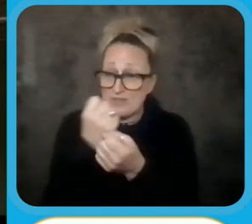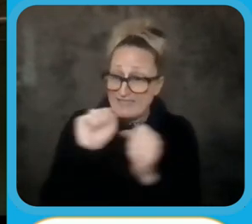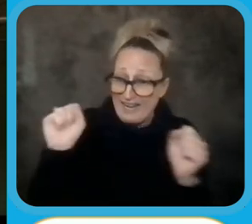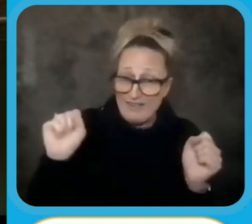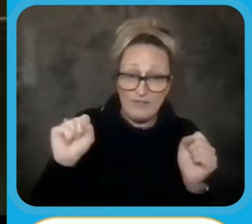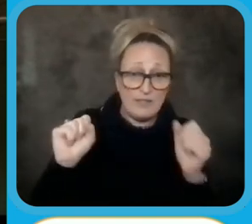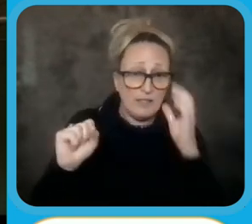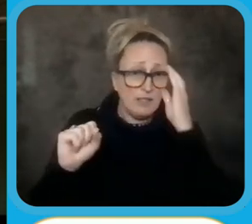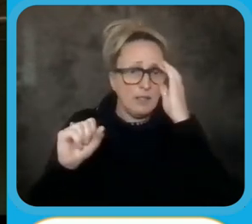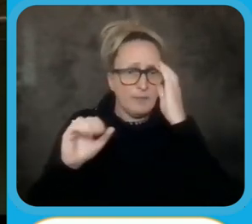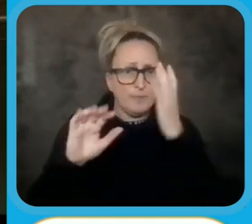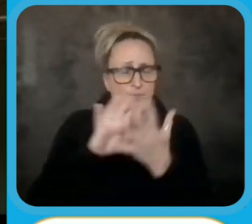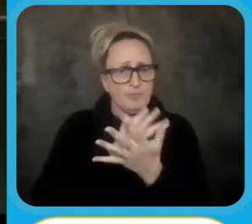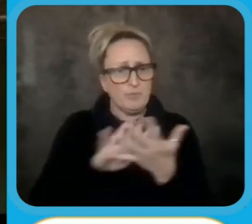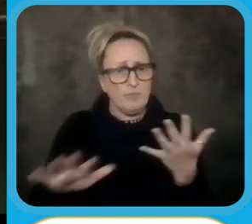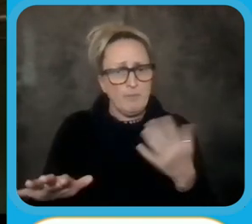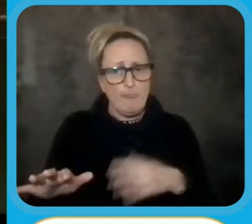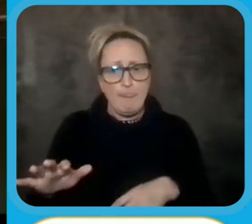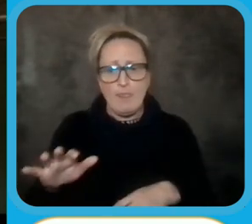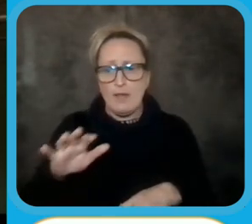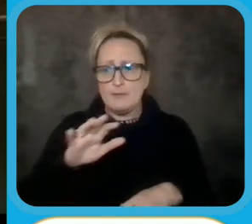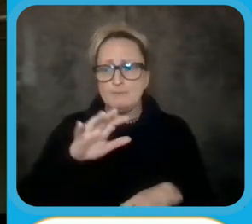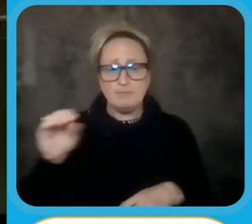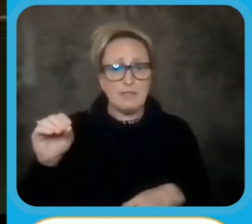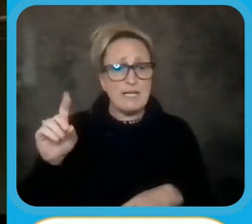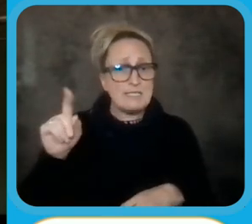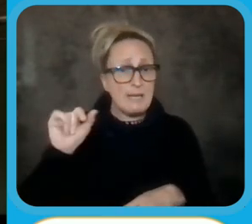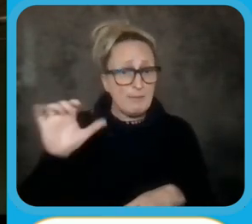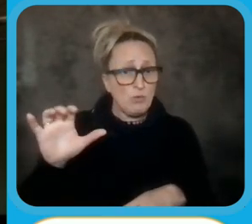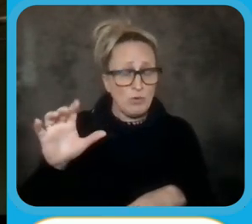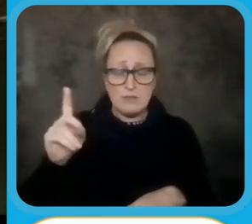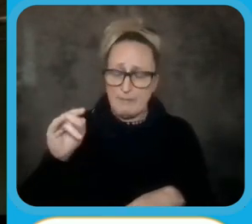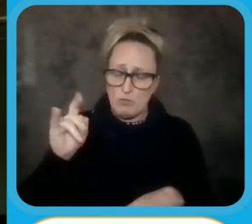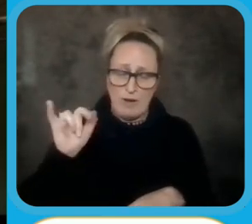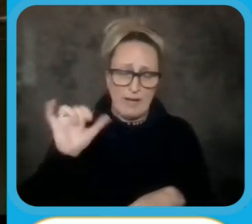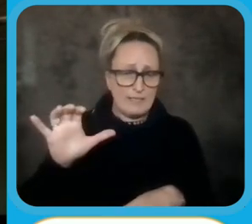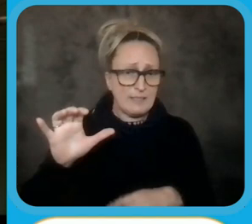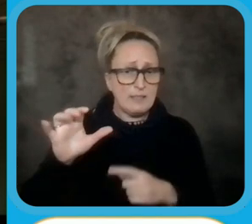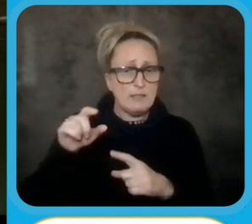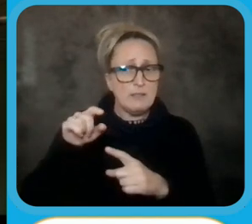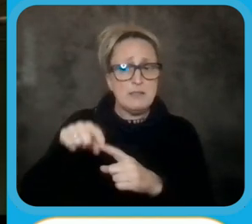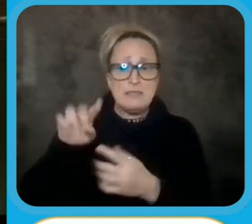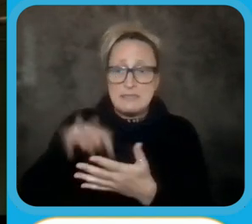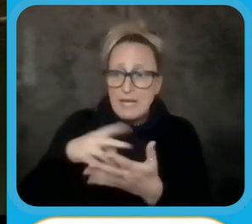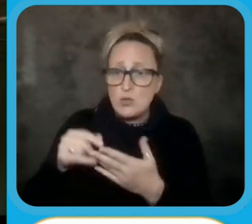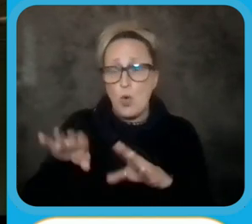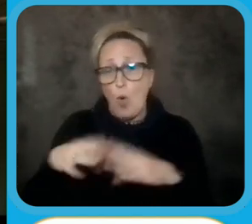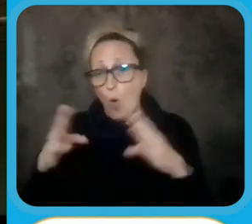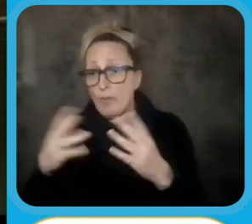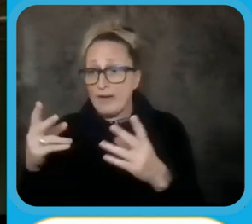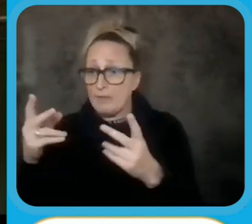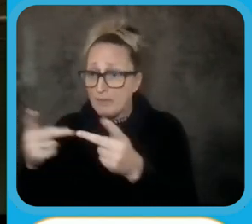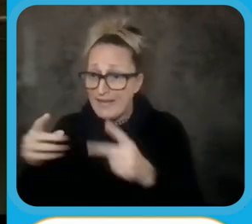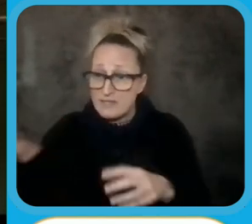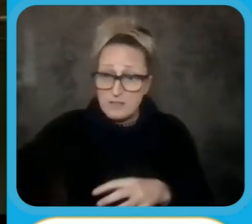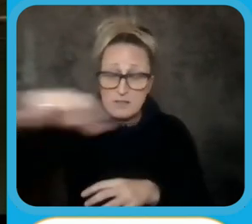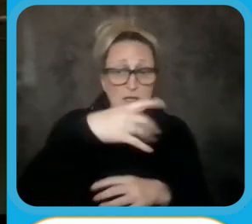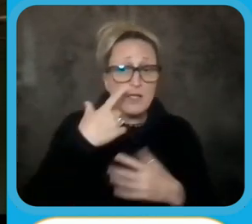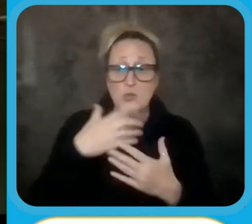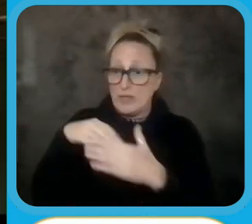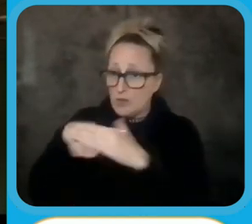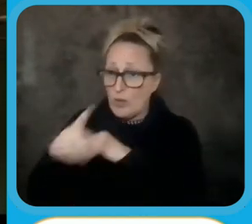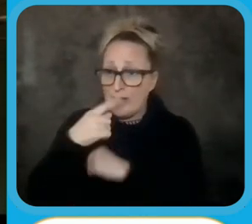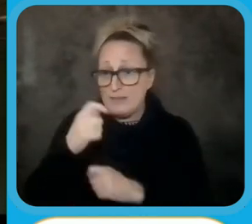measures, and as far as the Democrats scheduling or opening sites so that we can get COVID